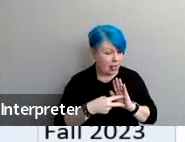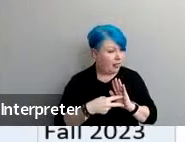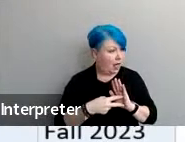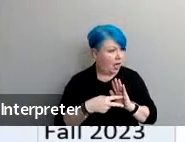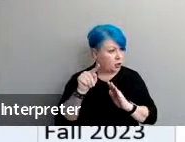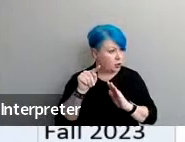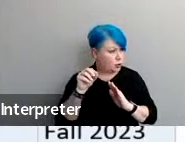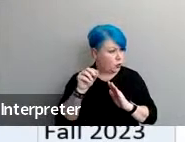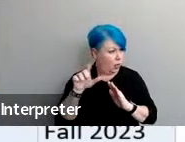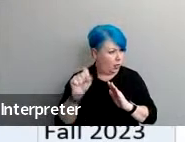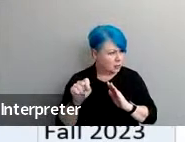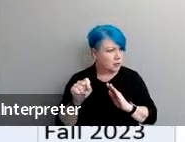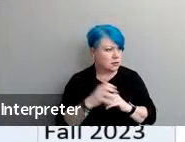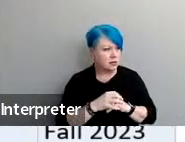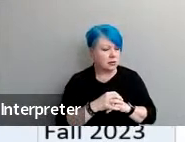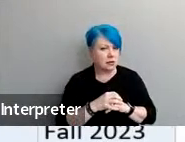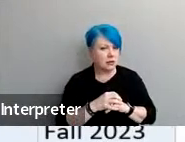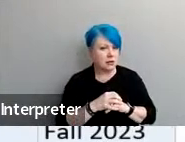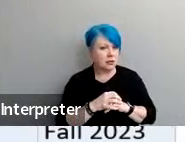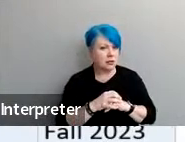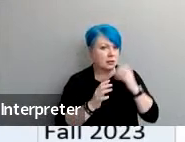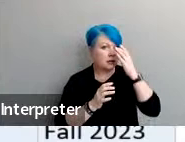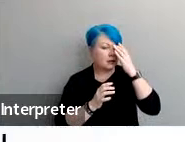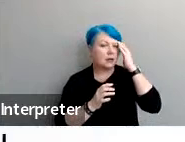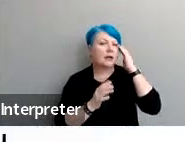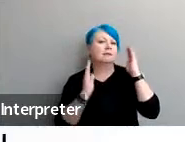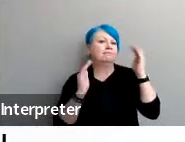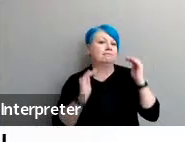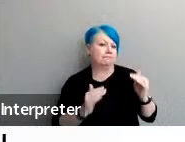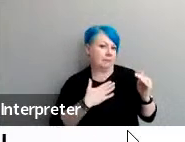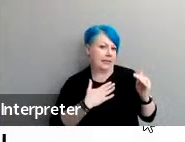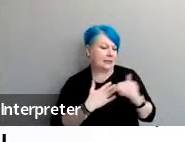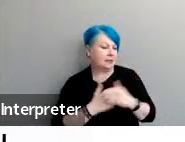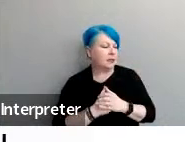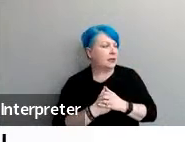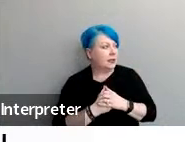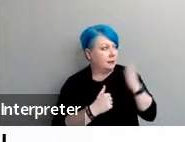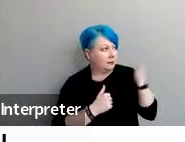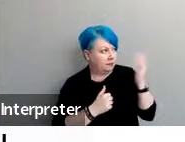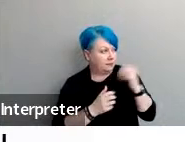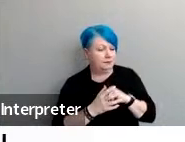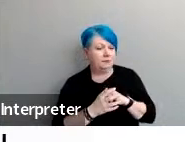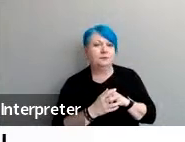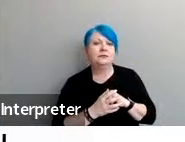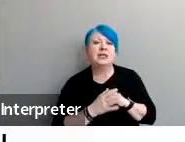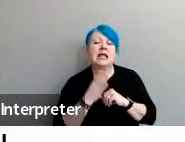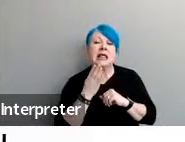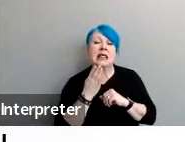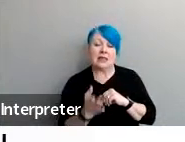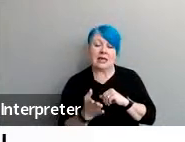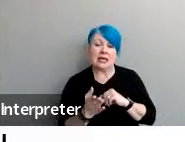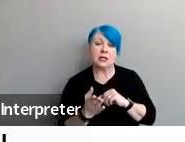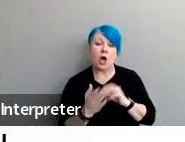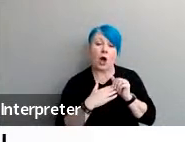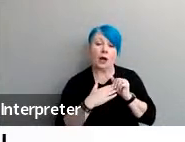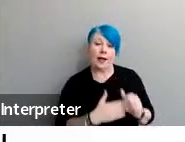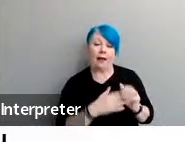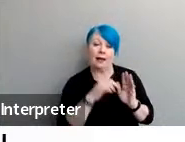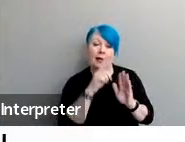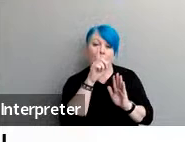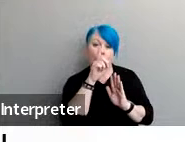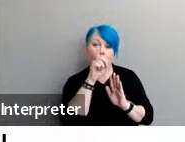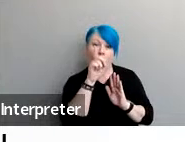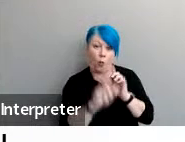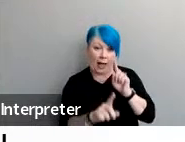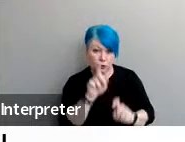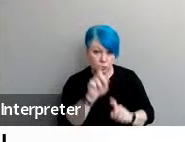relates to assessment and the bias in those tools. Next slide, please. These are guiding questions which you ask as you